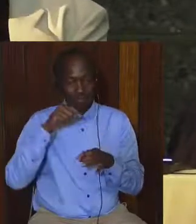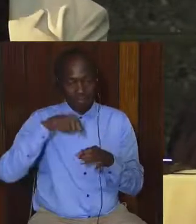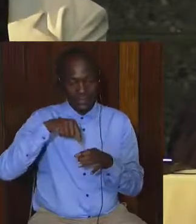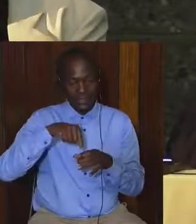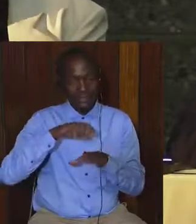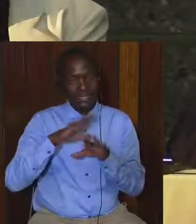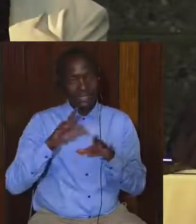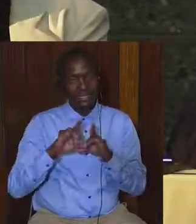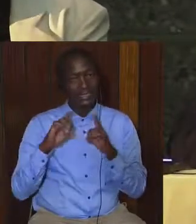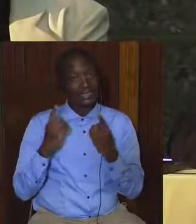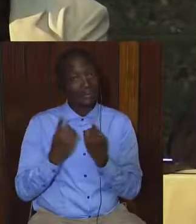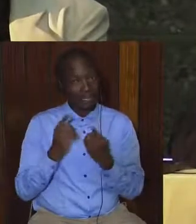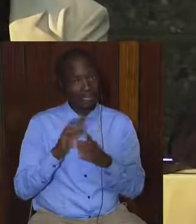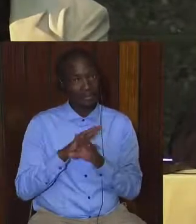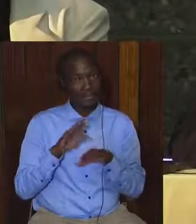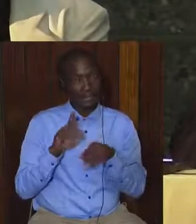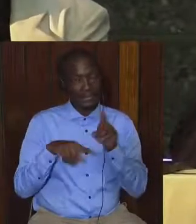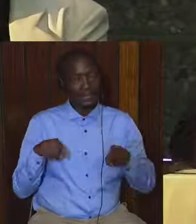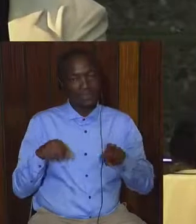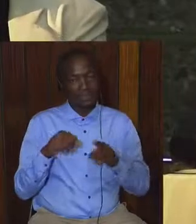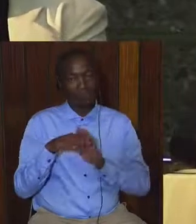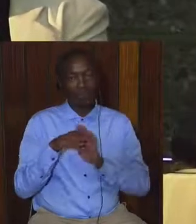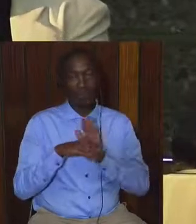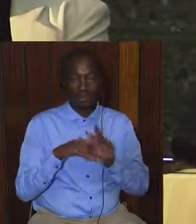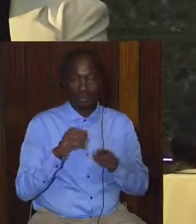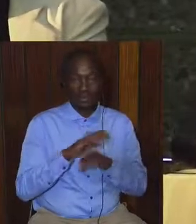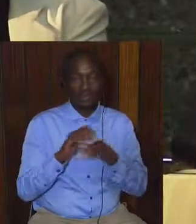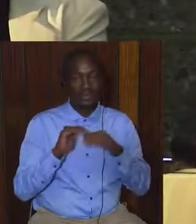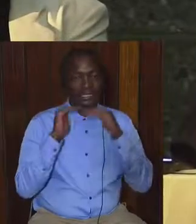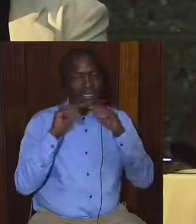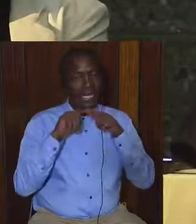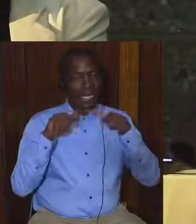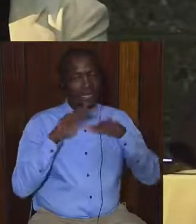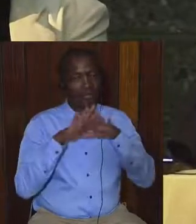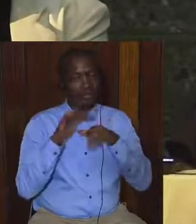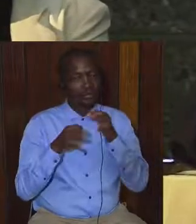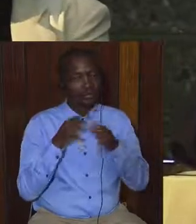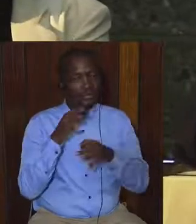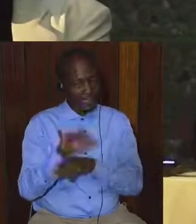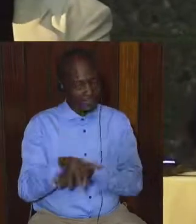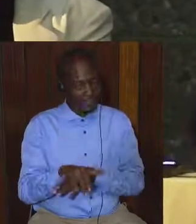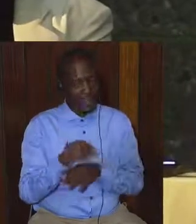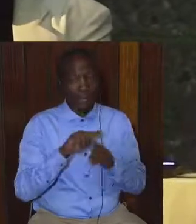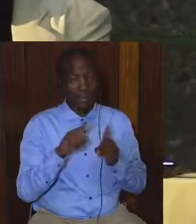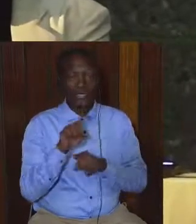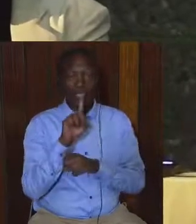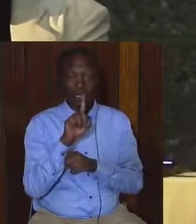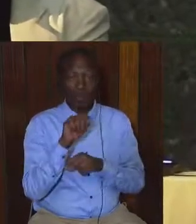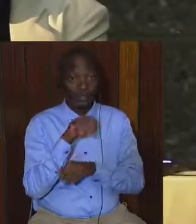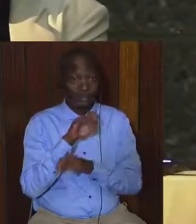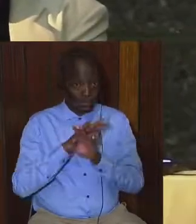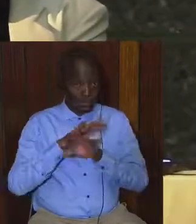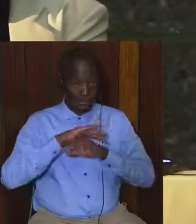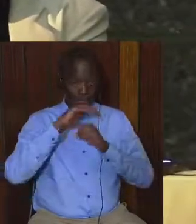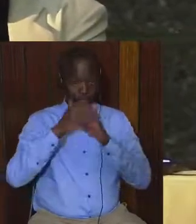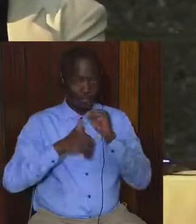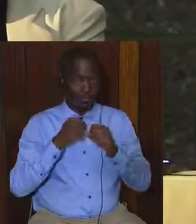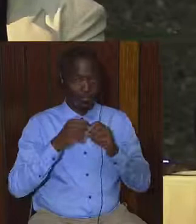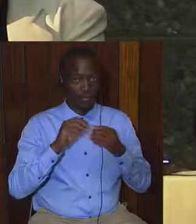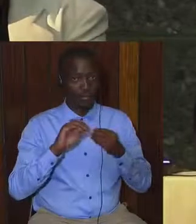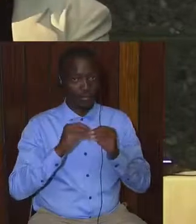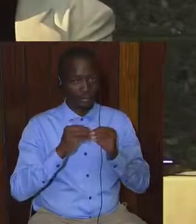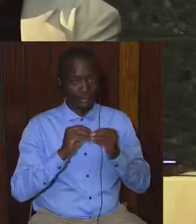in the department amongst the different programs. So just at a high level, she will explain that. But the 1% is the overall adjustment, Chair.